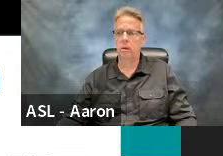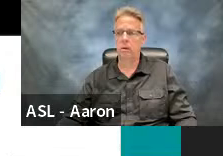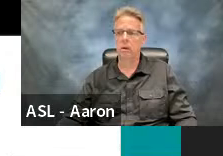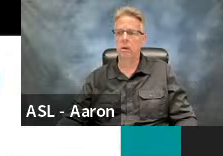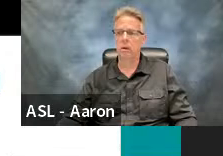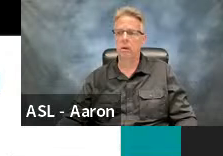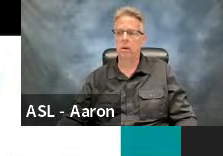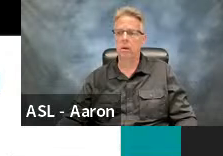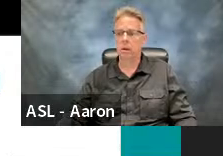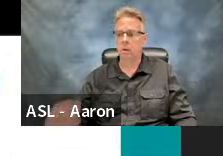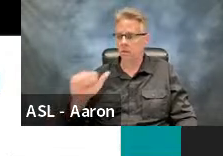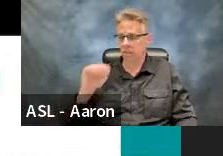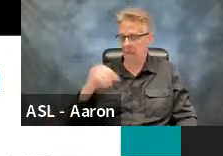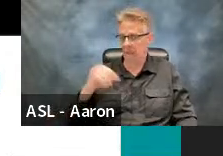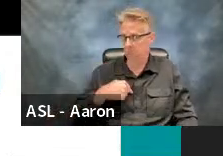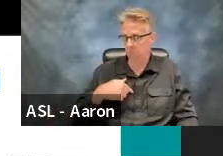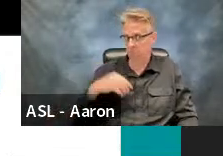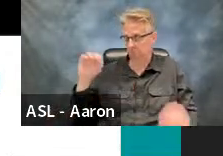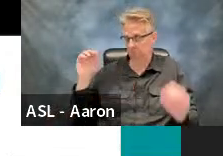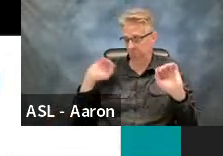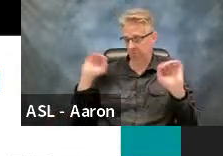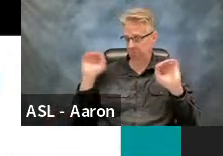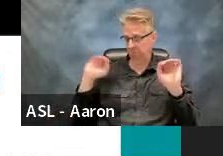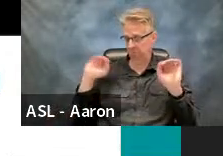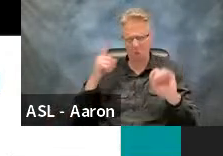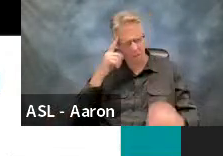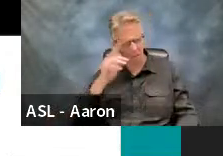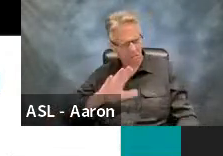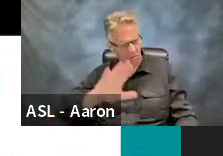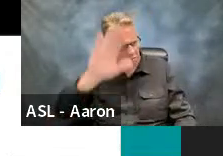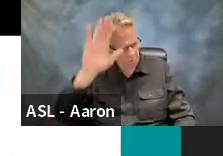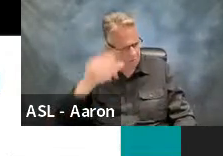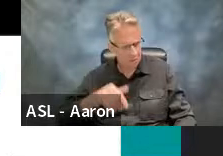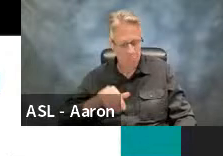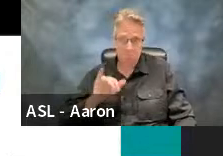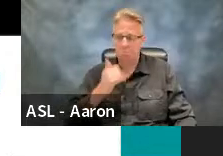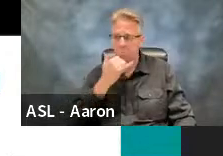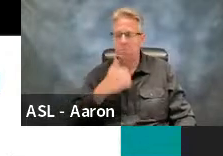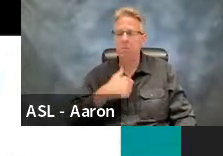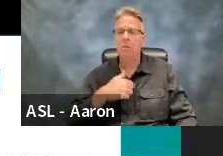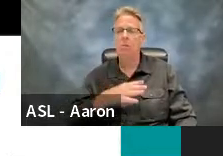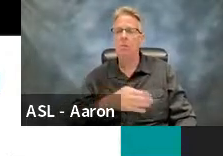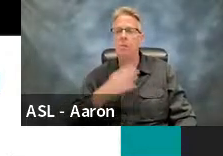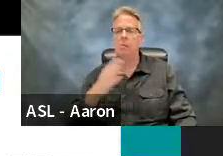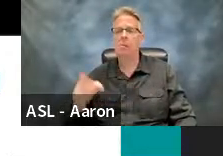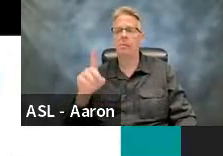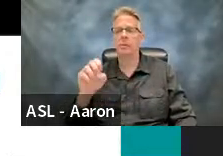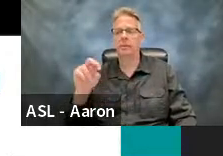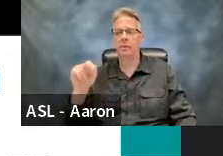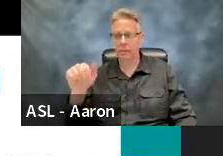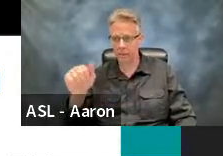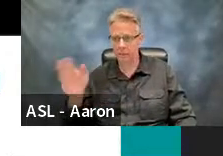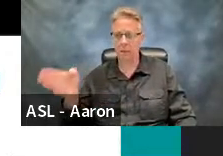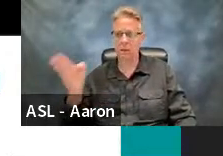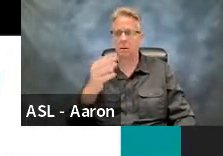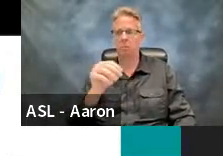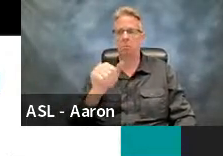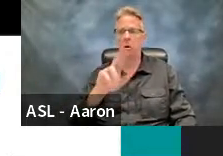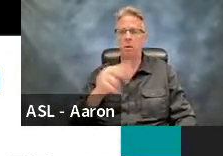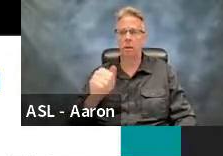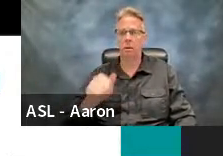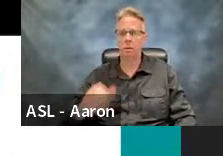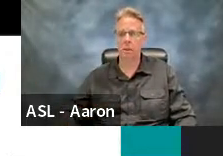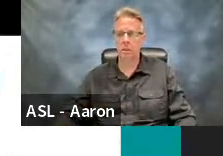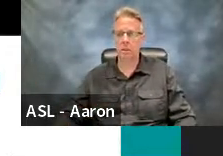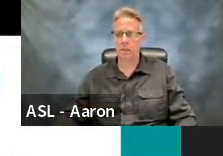I don't have any questions. Okay, thought you had your hand up. We'll go to Dina and then Martha. So